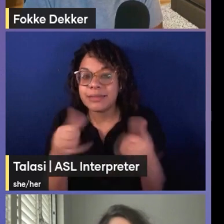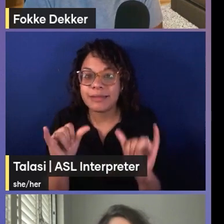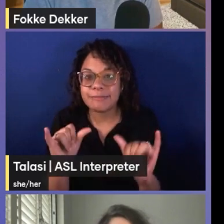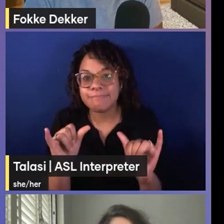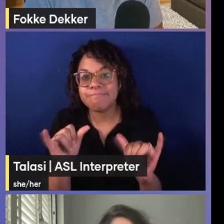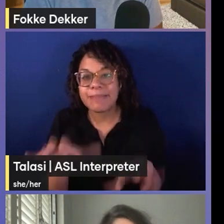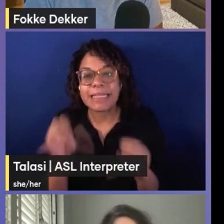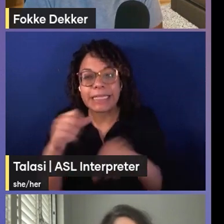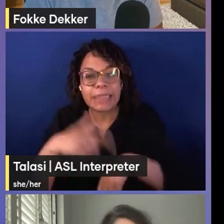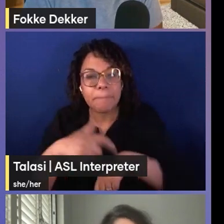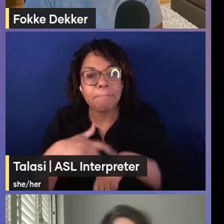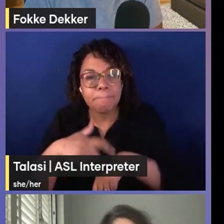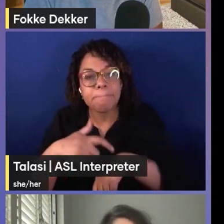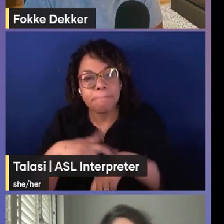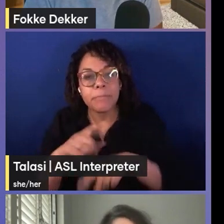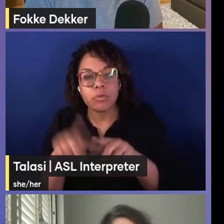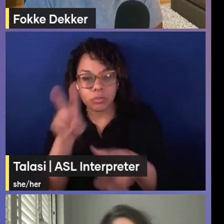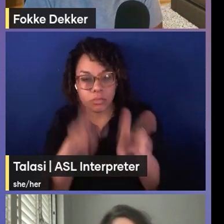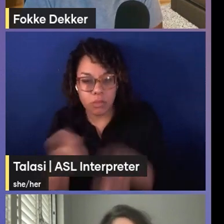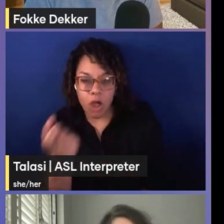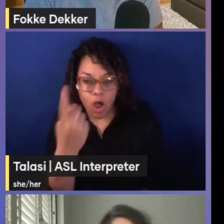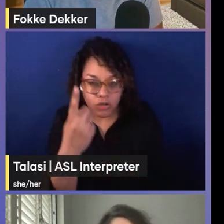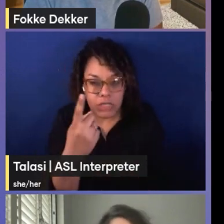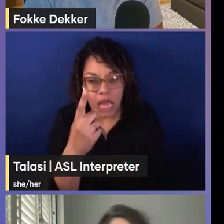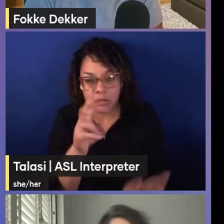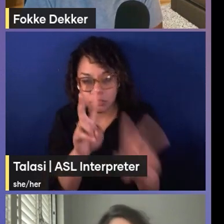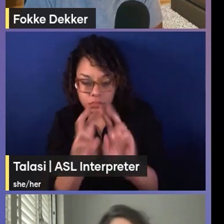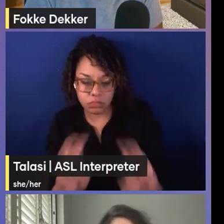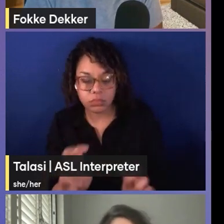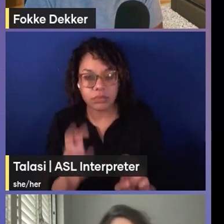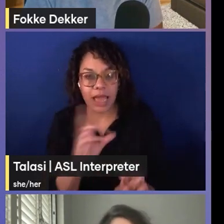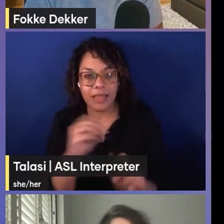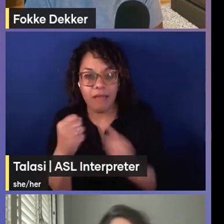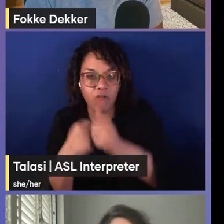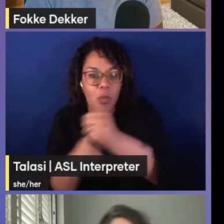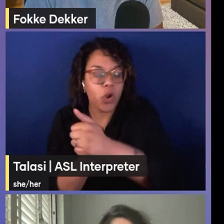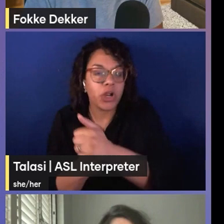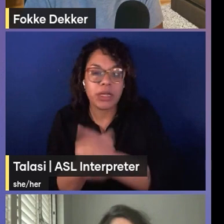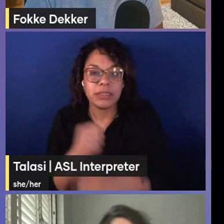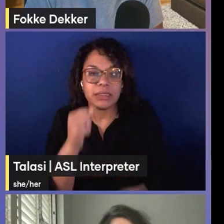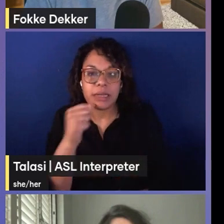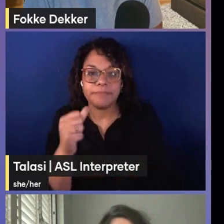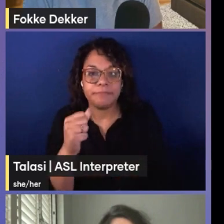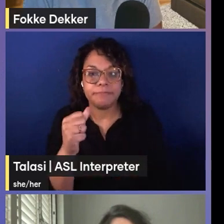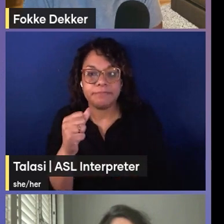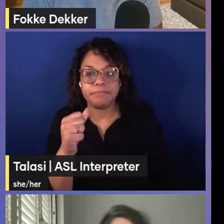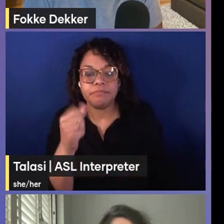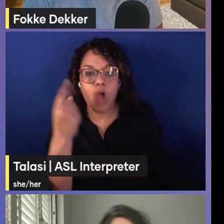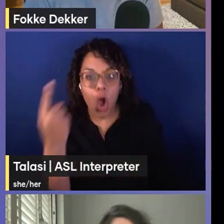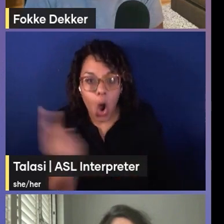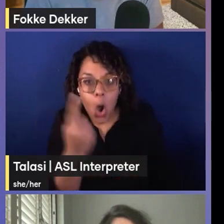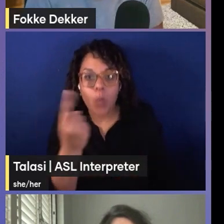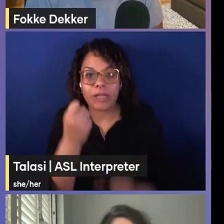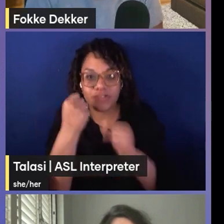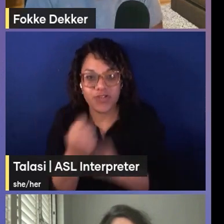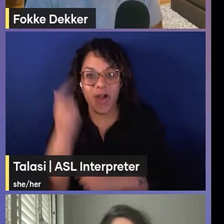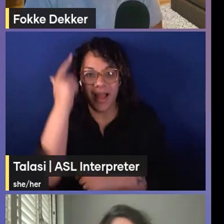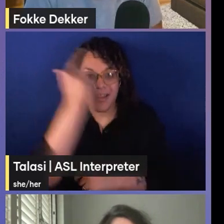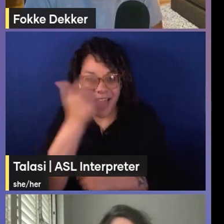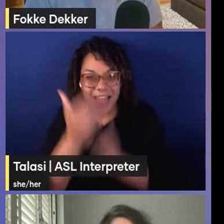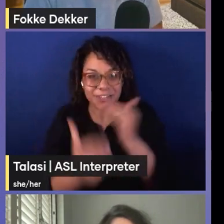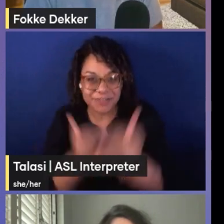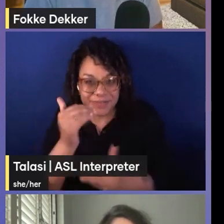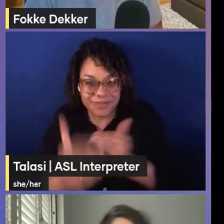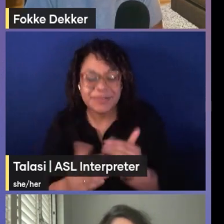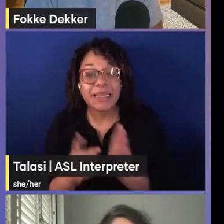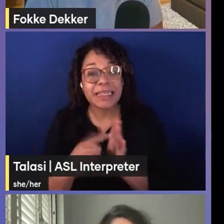takes a little bit of time to kind of understand what's happening, and the framework isn't always logical. I've had a couple steps